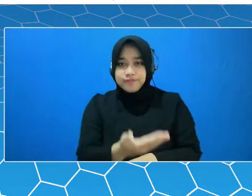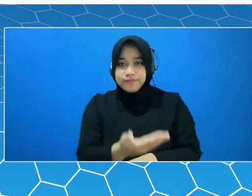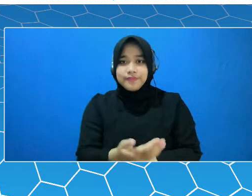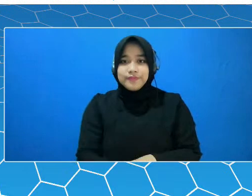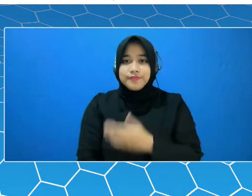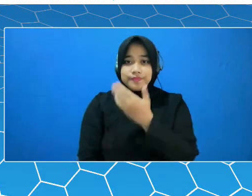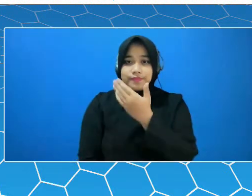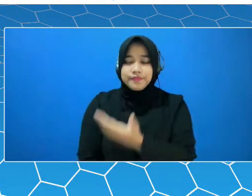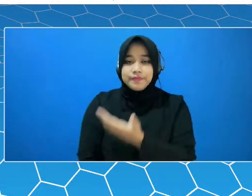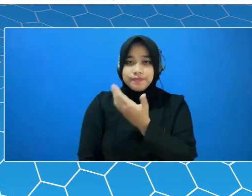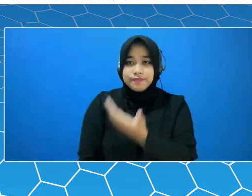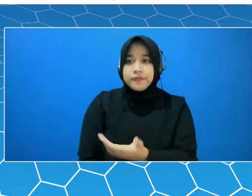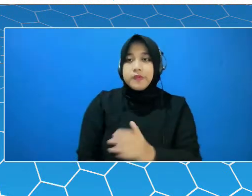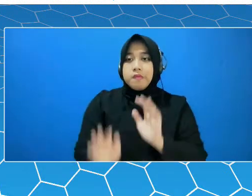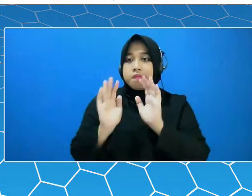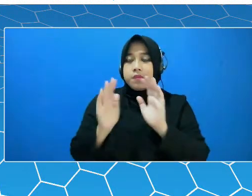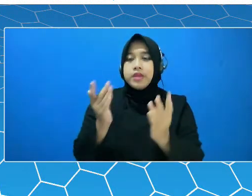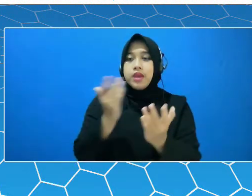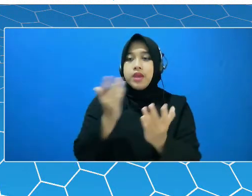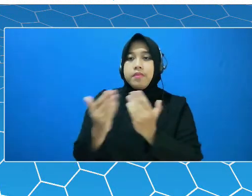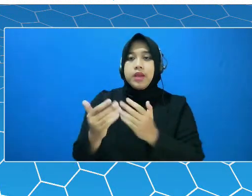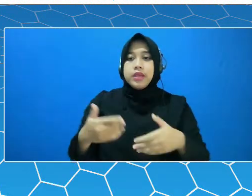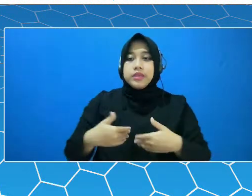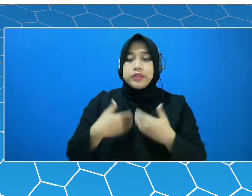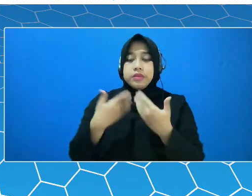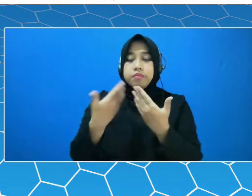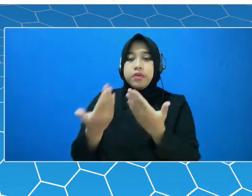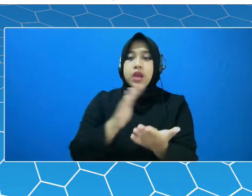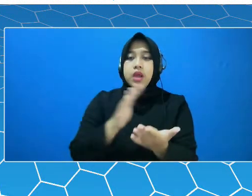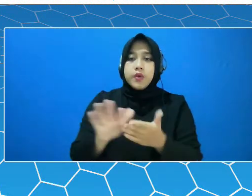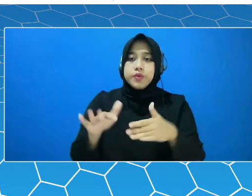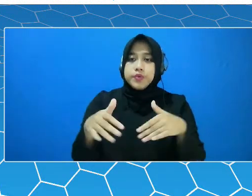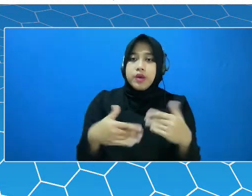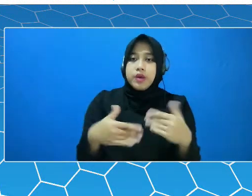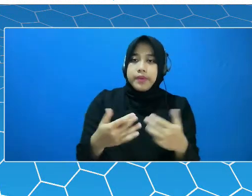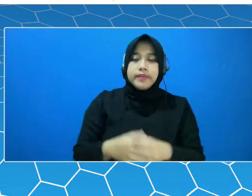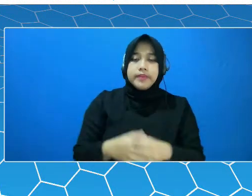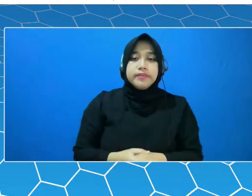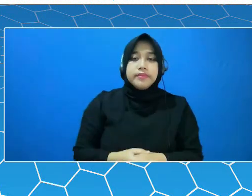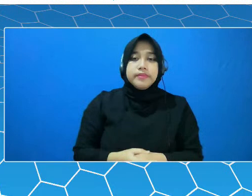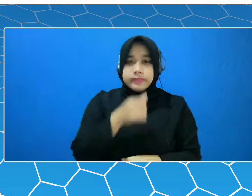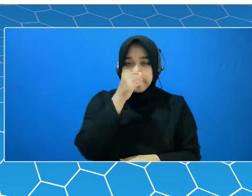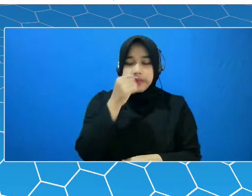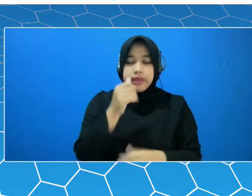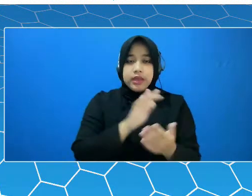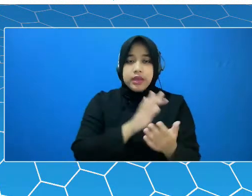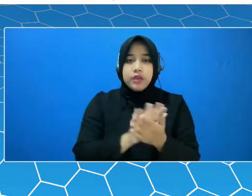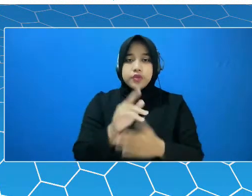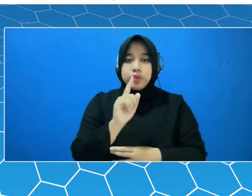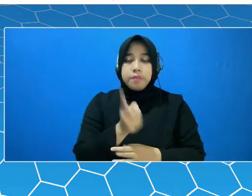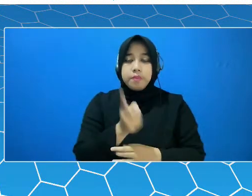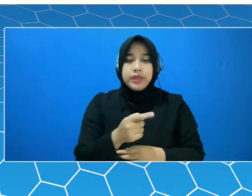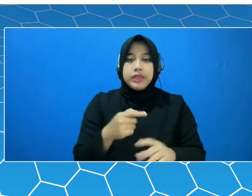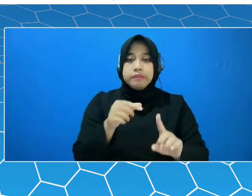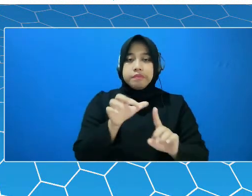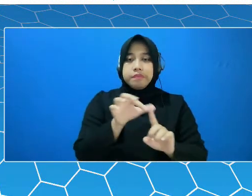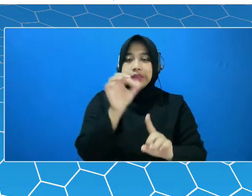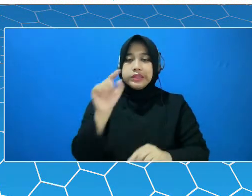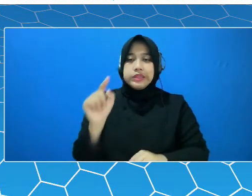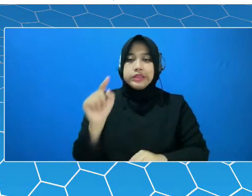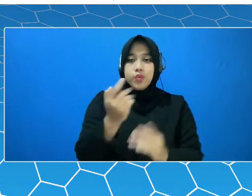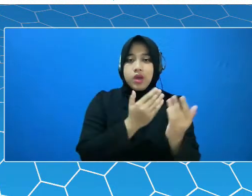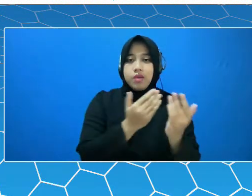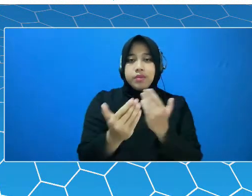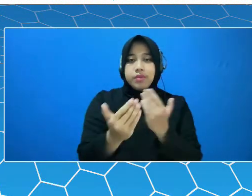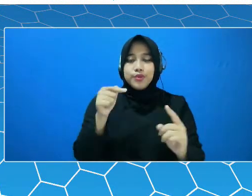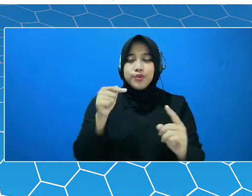available, and we straight away adapted one of them so that the patients could download this